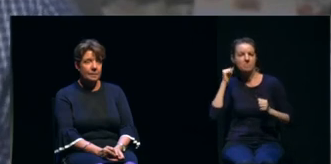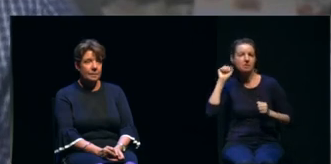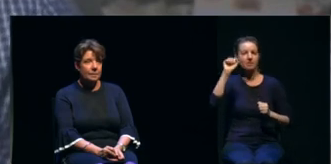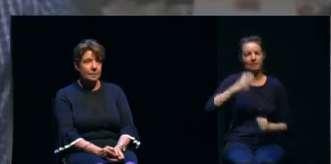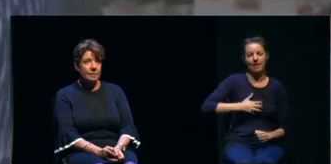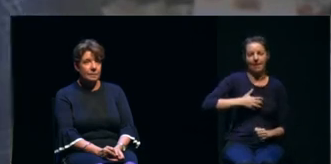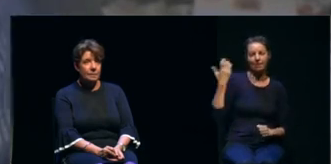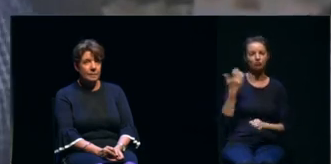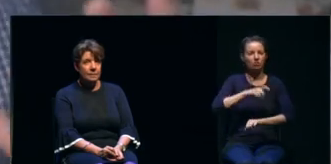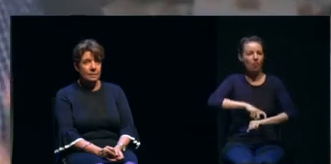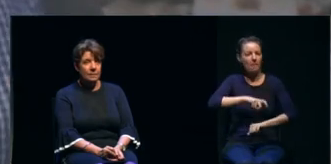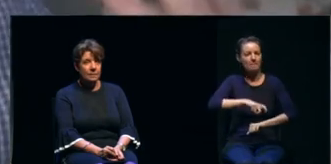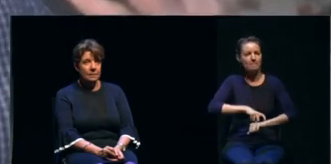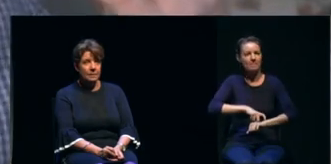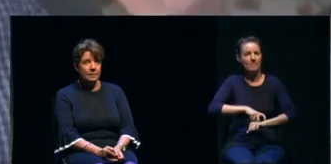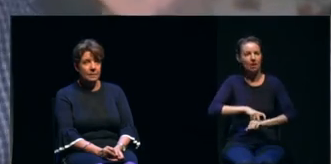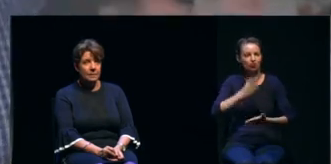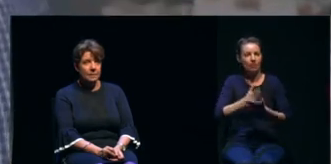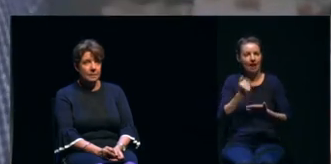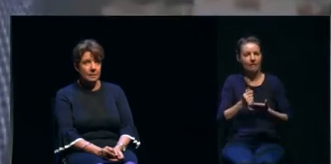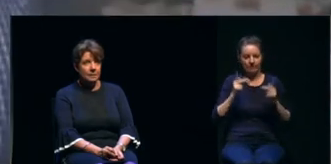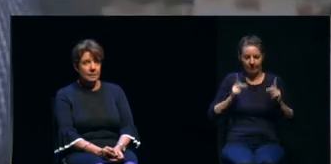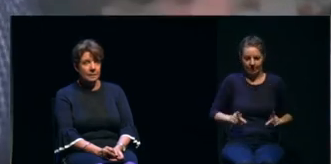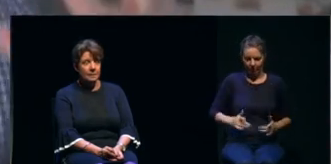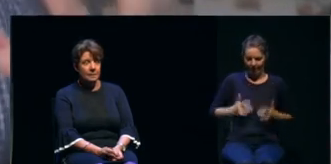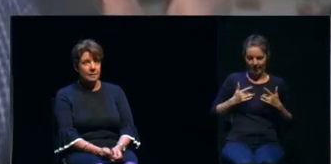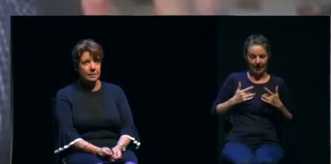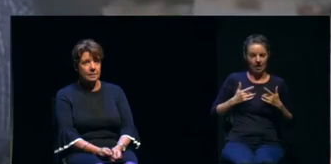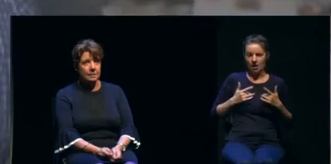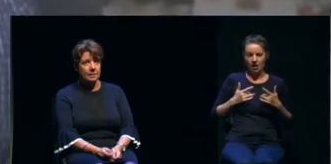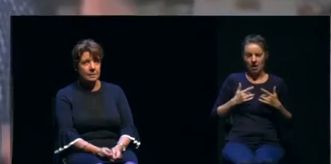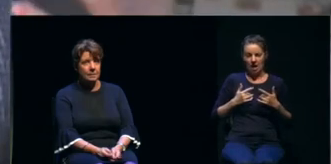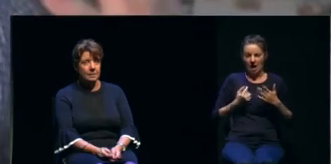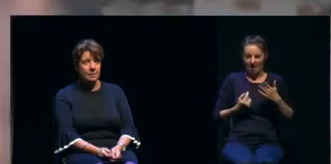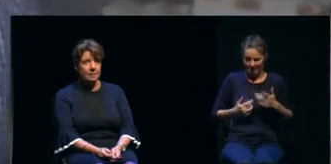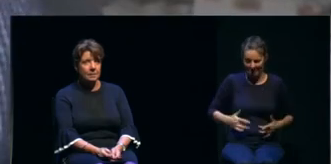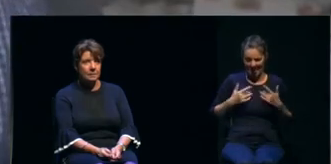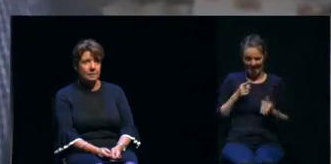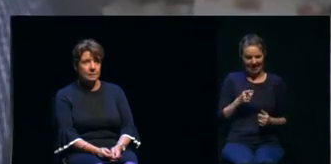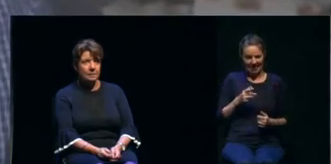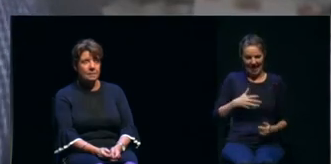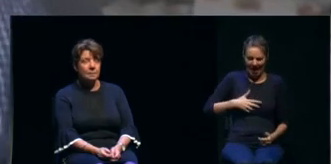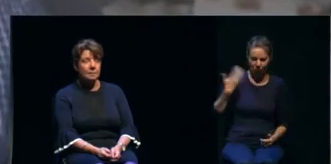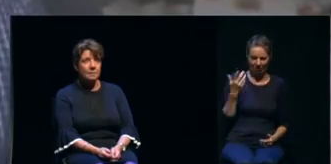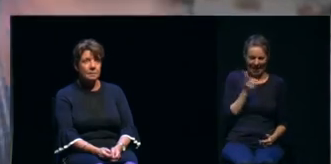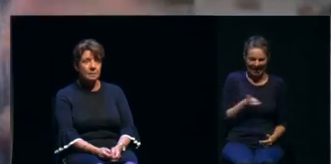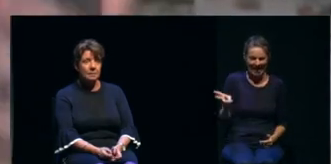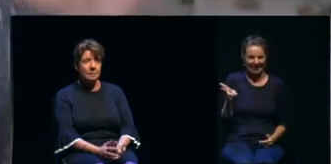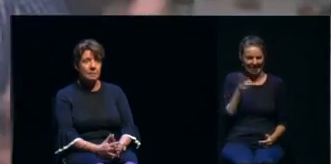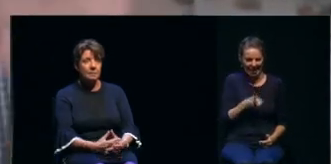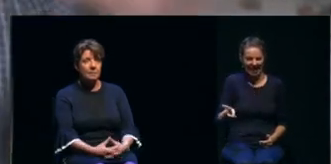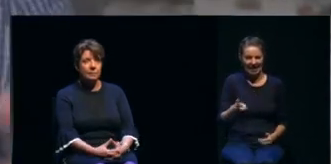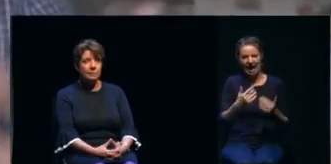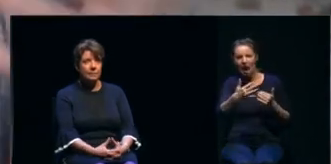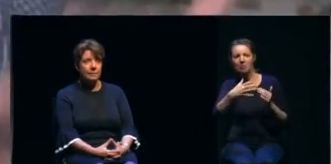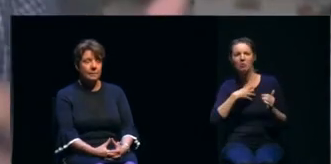moments, there is the physical feeling of, am I having to do this again? I'm being angry again. How many more times am I going to be angry? How many